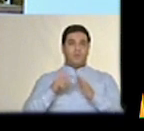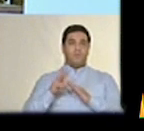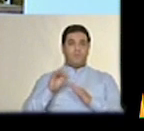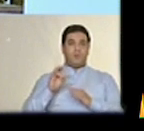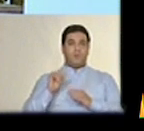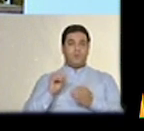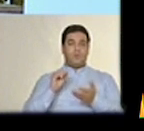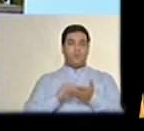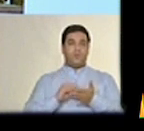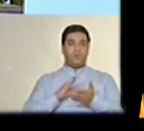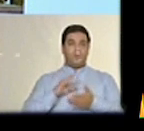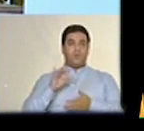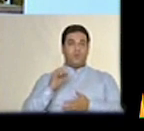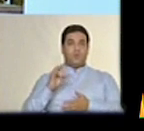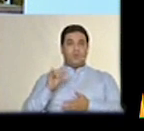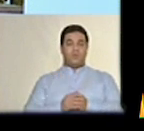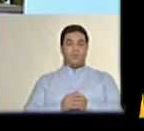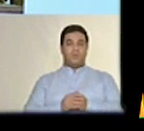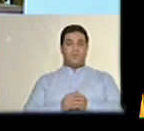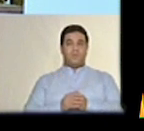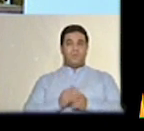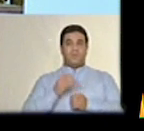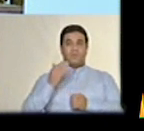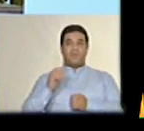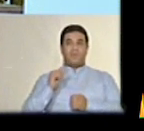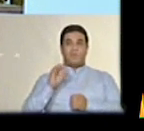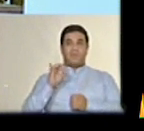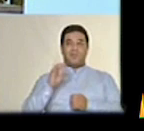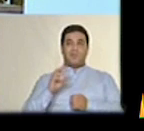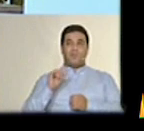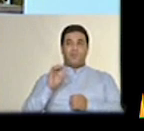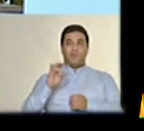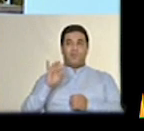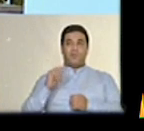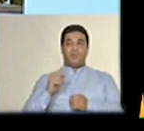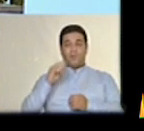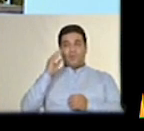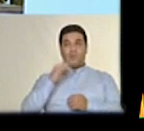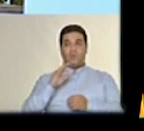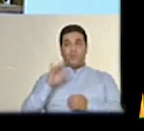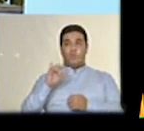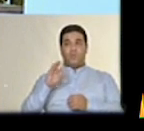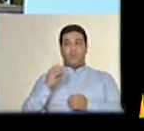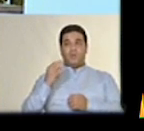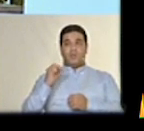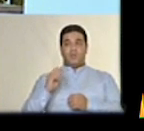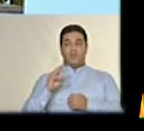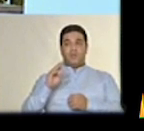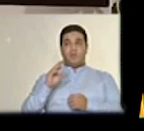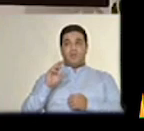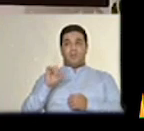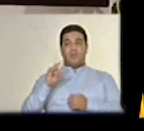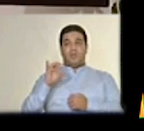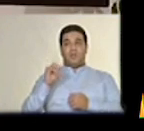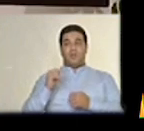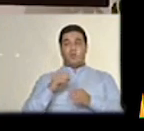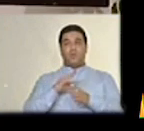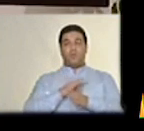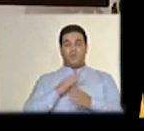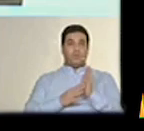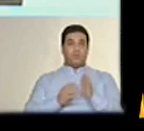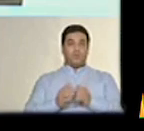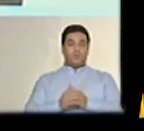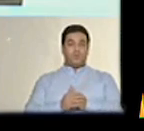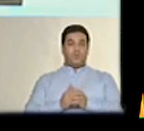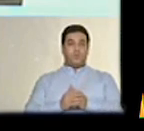qo'ydim, ya'ni Yulduzli tunlar hamda Avlodlar devoni. Asarlarda, ya'ni Boburning otasi Umar shayxning jarlikka qulab vafot